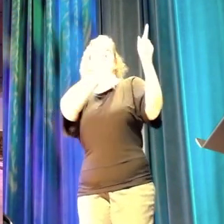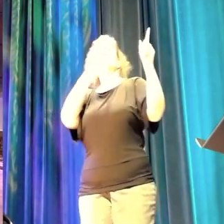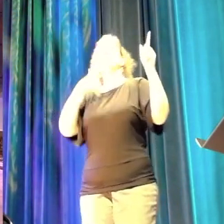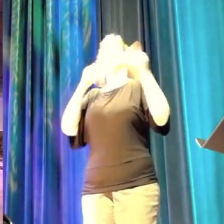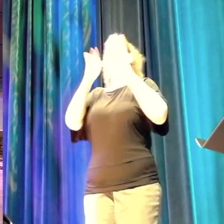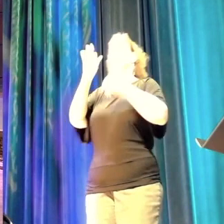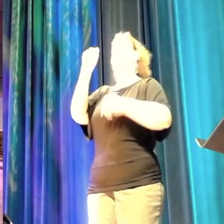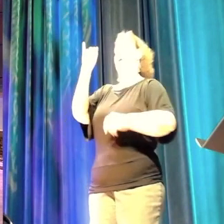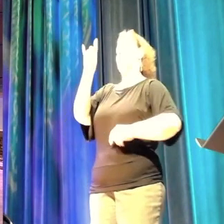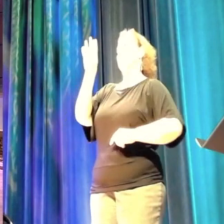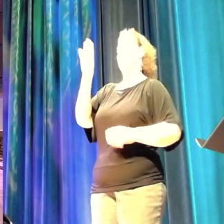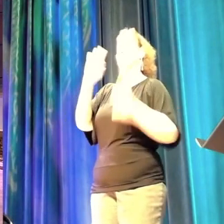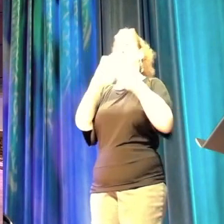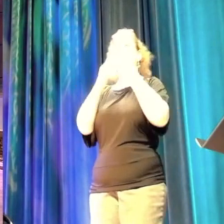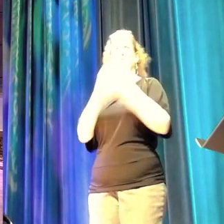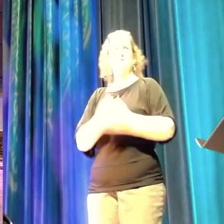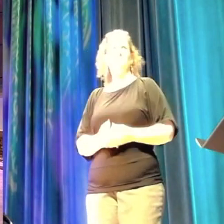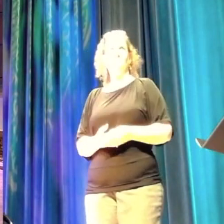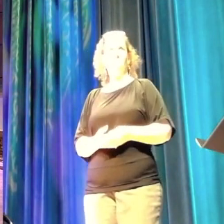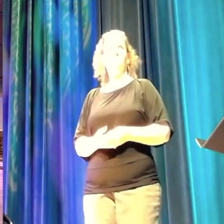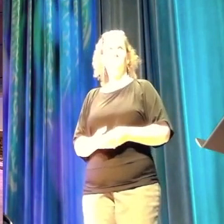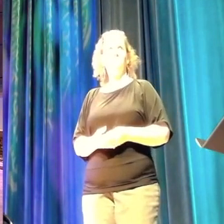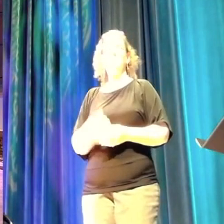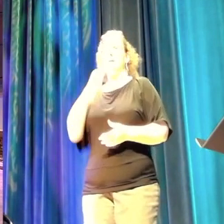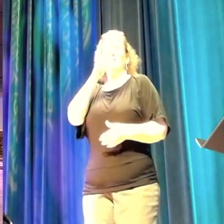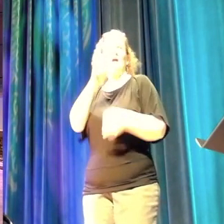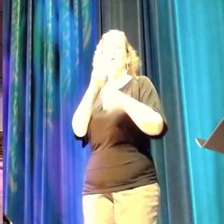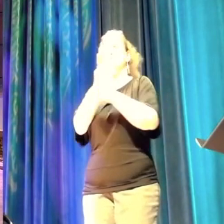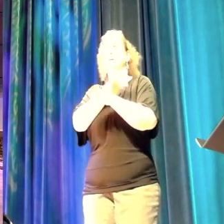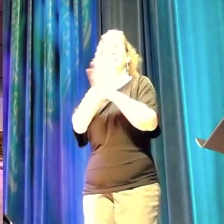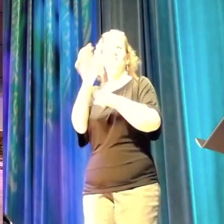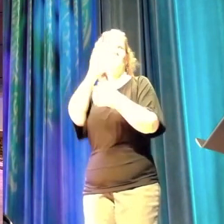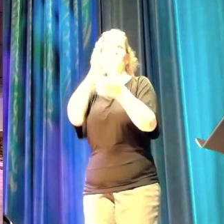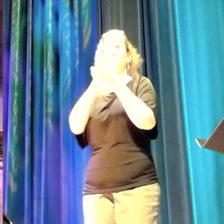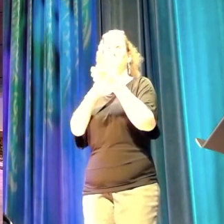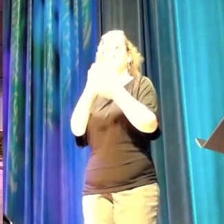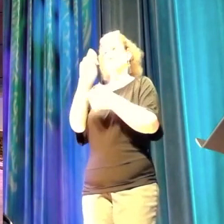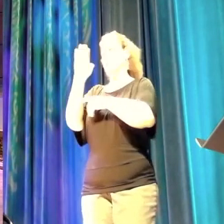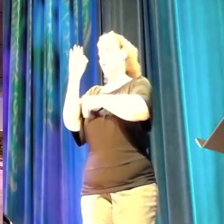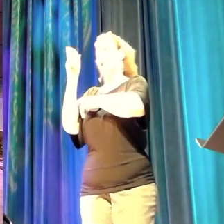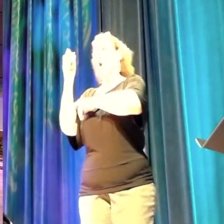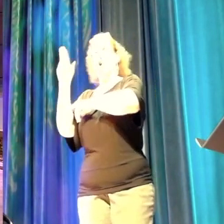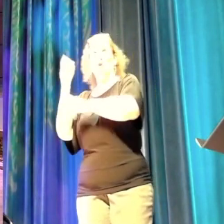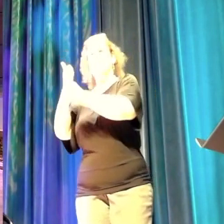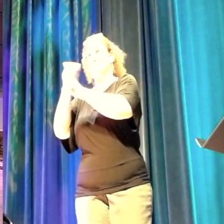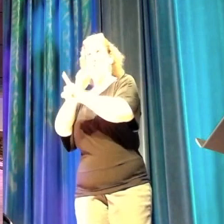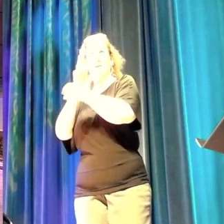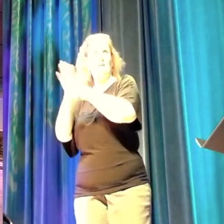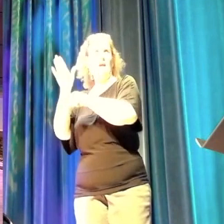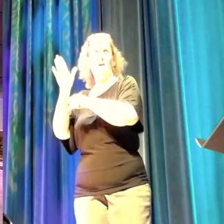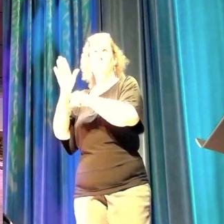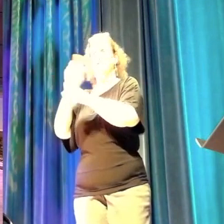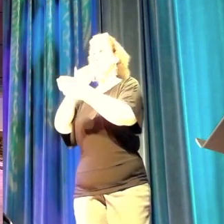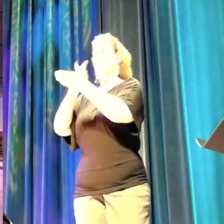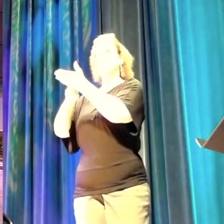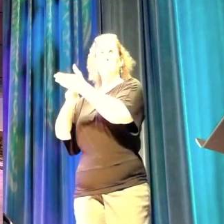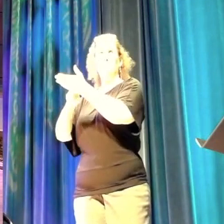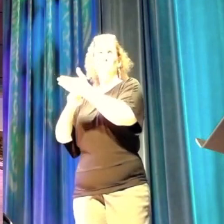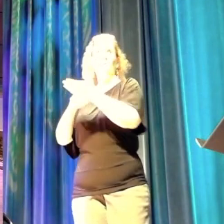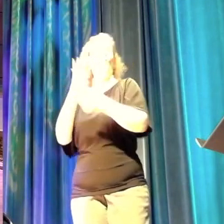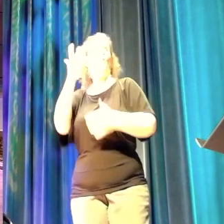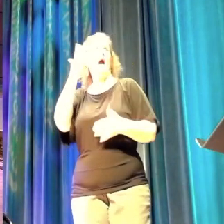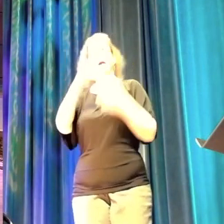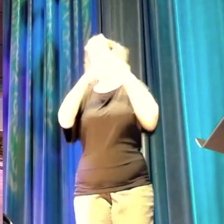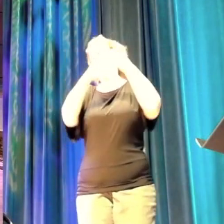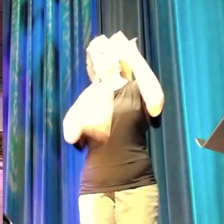AIDB family, and I don't think they get enough recognition. I don't think Mr. Carter gets enough recognition. We can talk about a lot of reasons why,